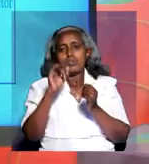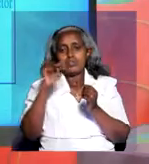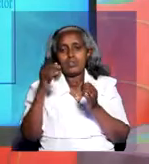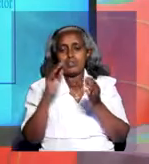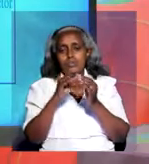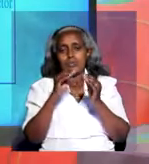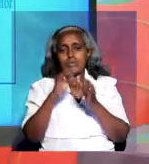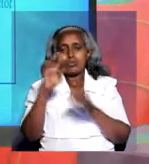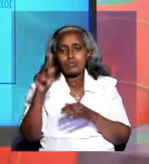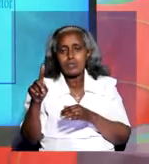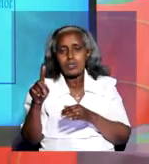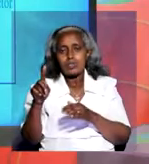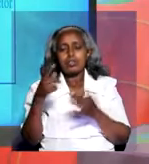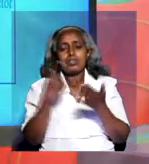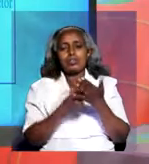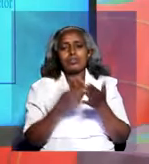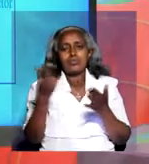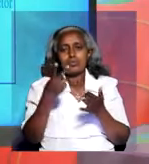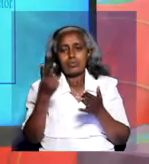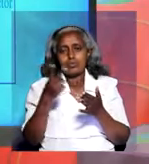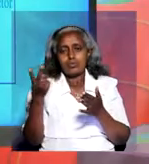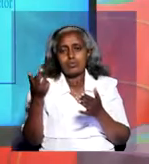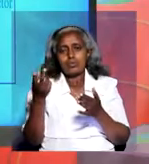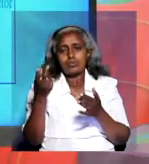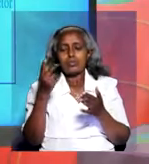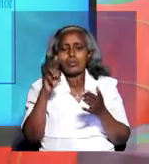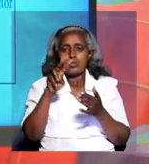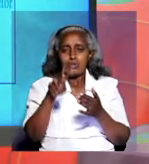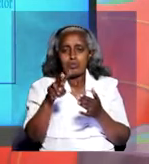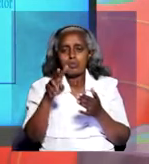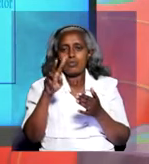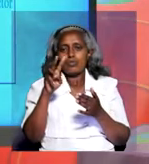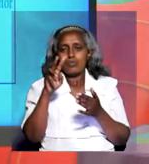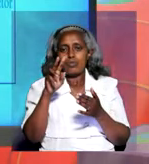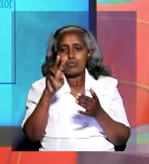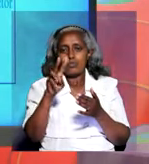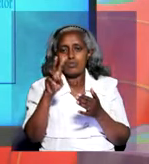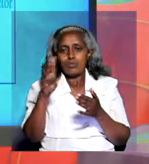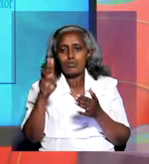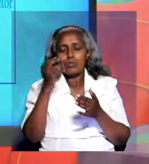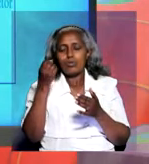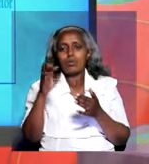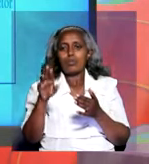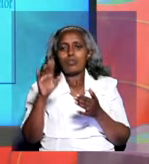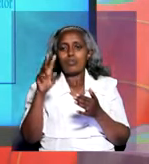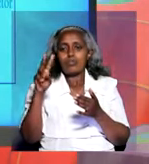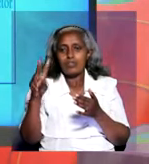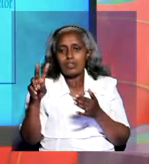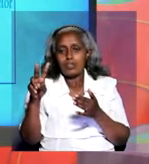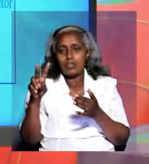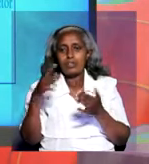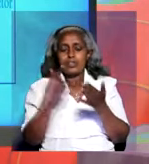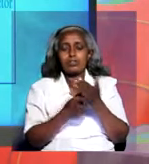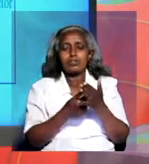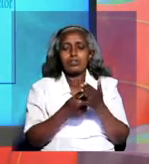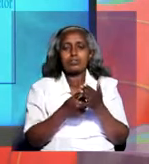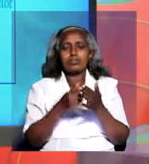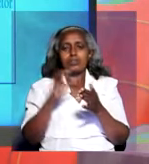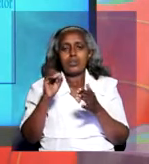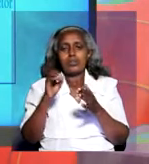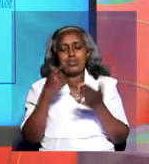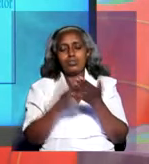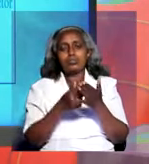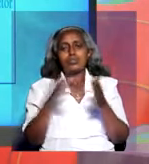1. If either of these, either U or V is 0, then the